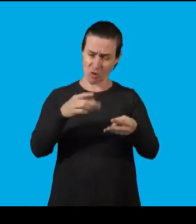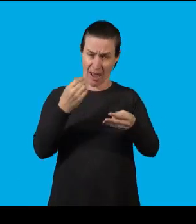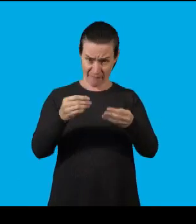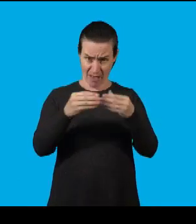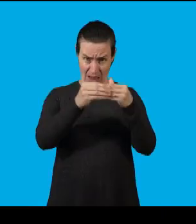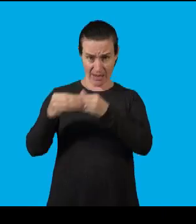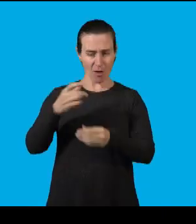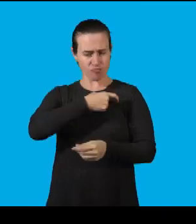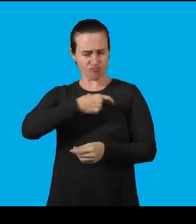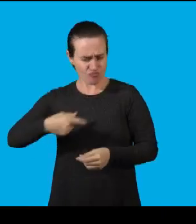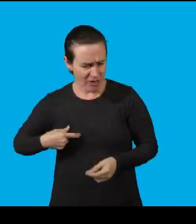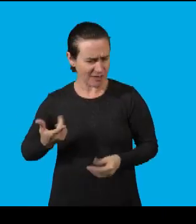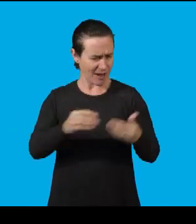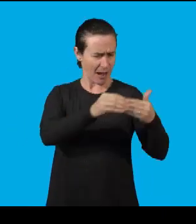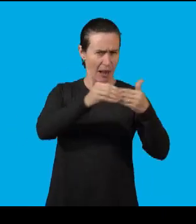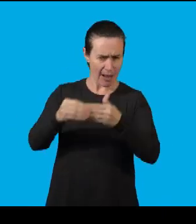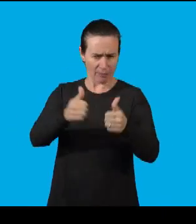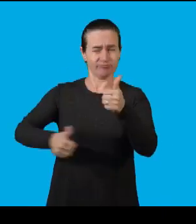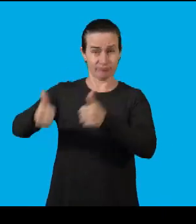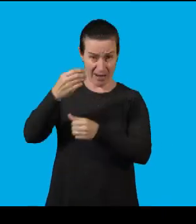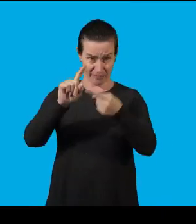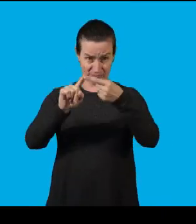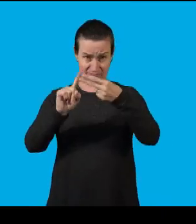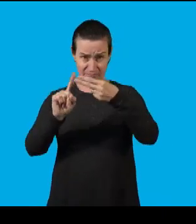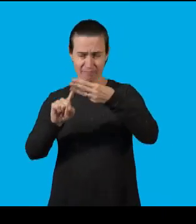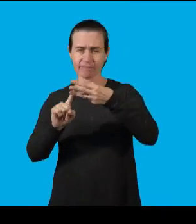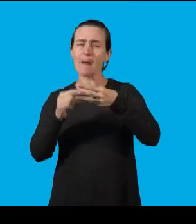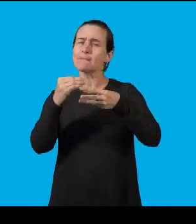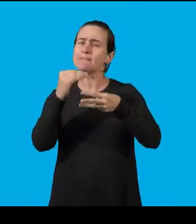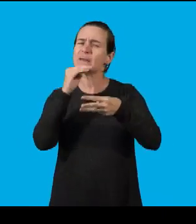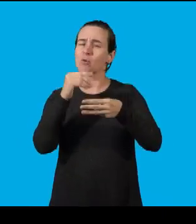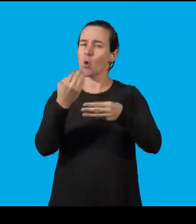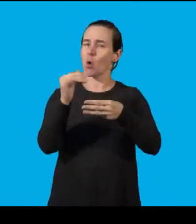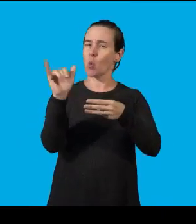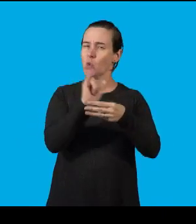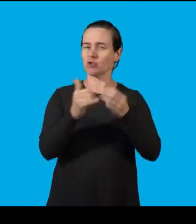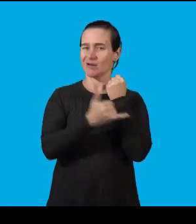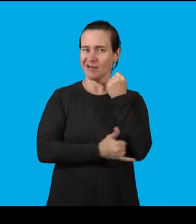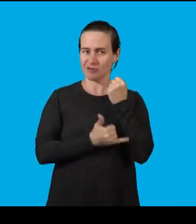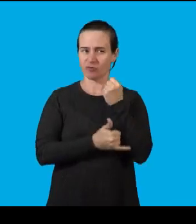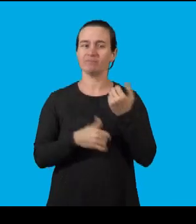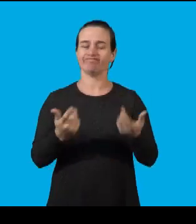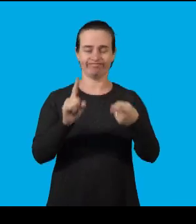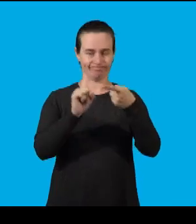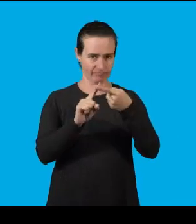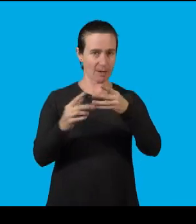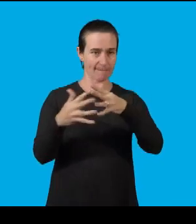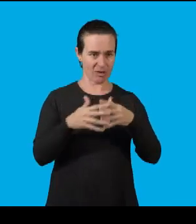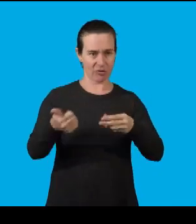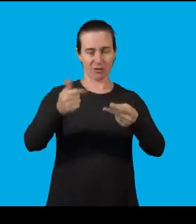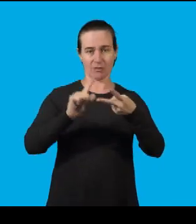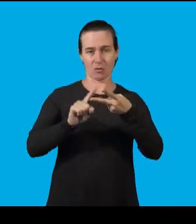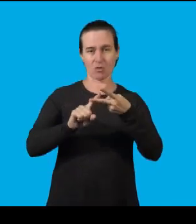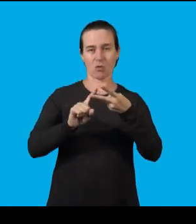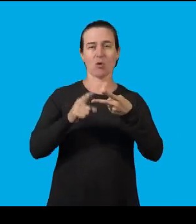leaders, you have to identify the three countries. The solution is, it was the United States or